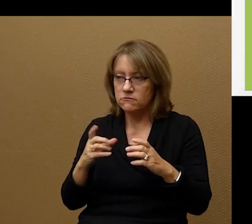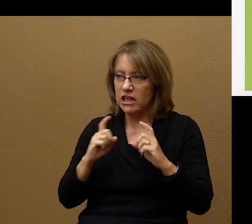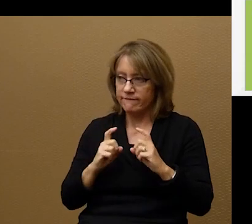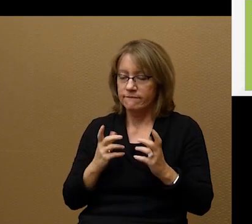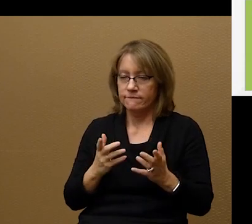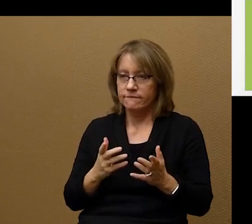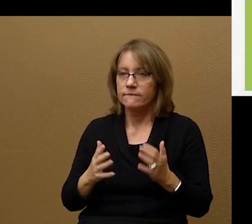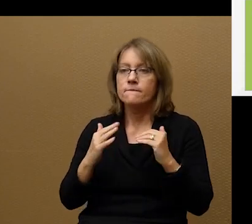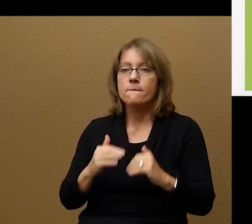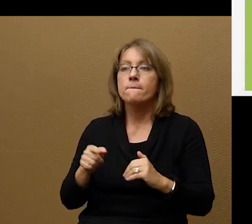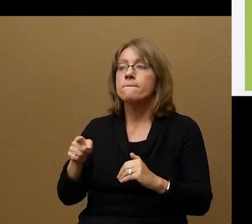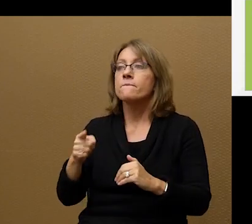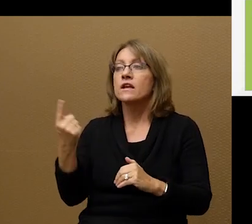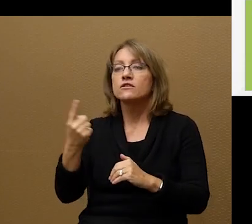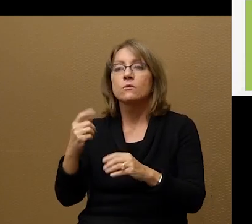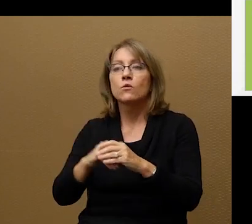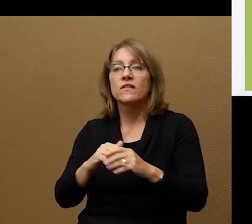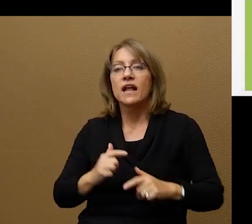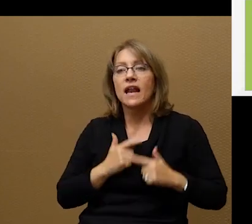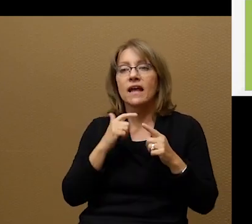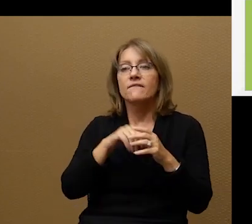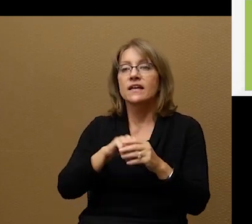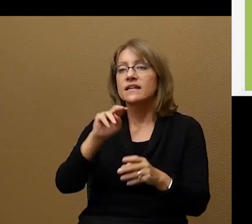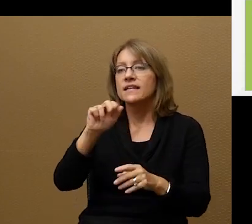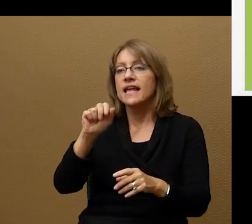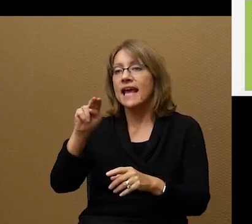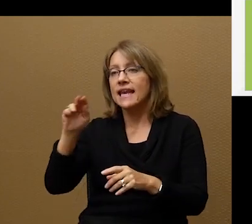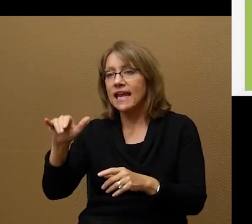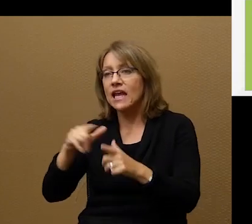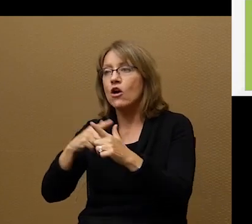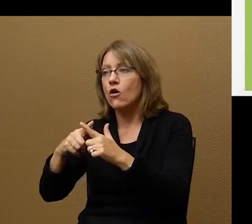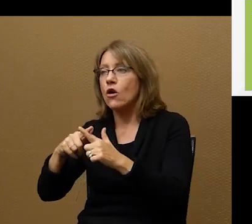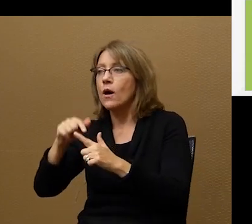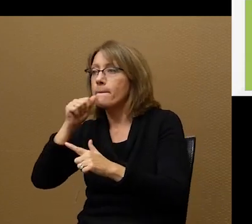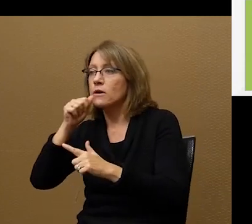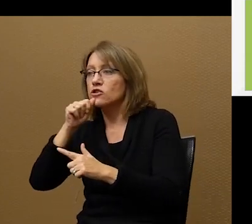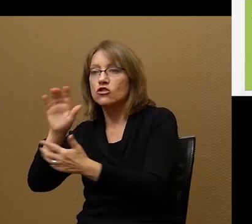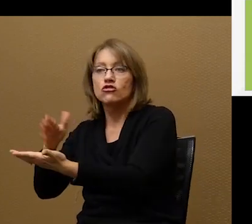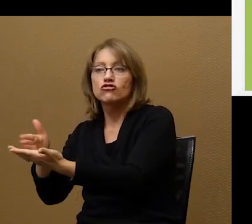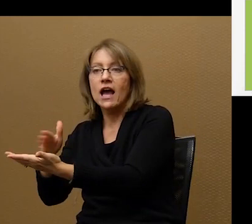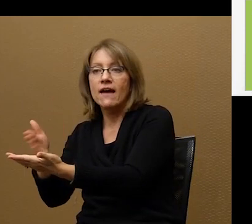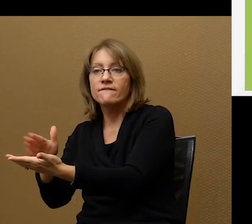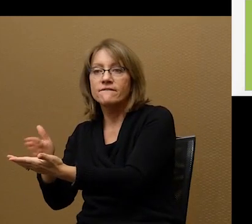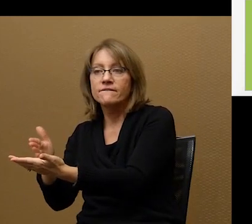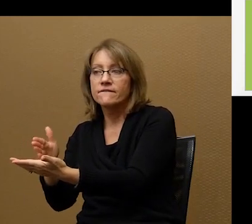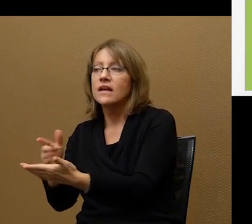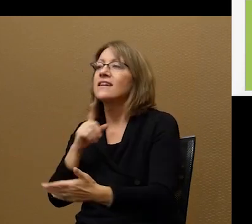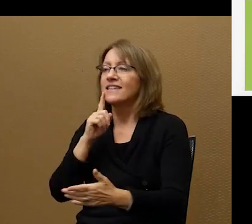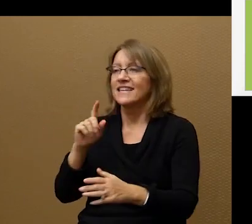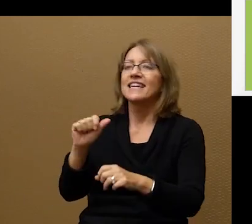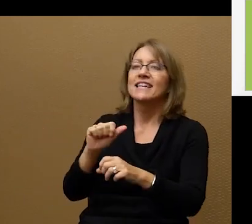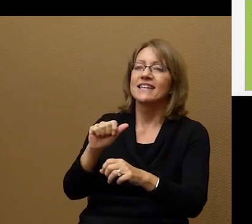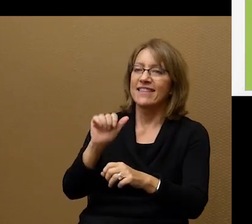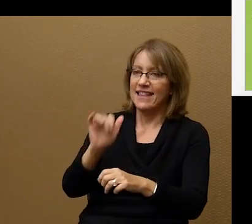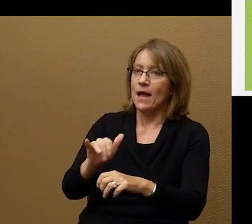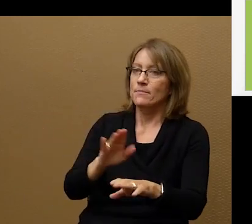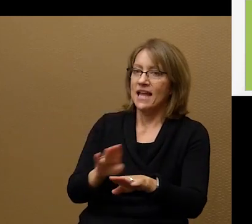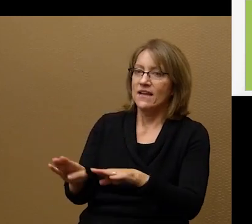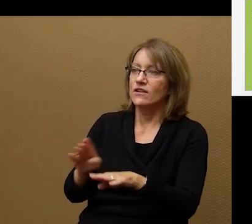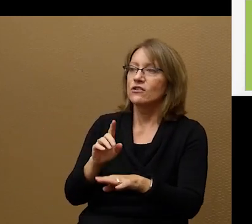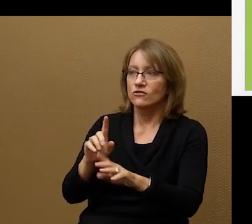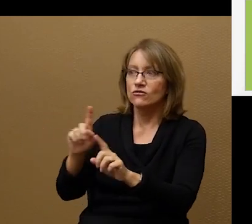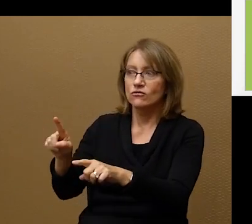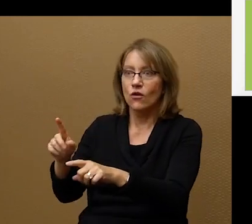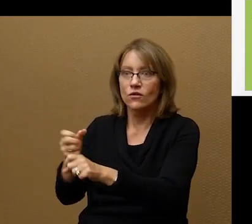with a live-in nanny or a personal chef, it's attention. Your function of your behavior to go